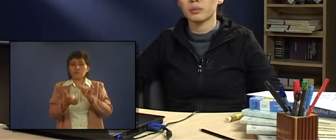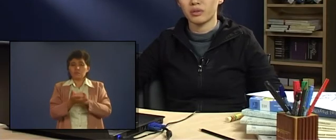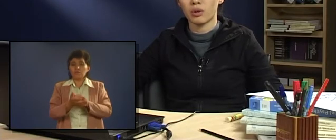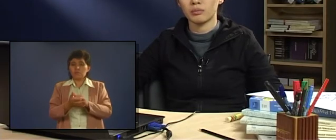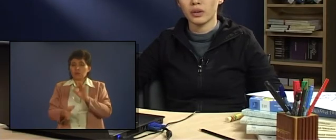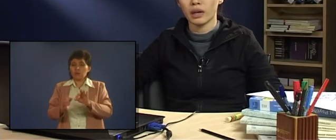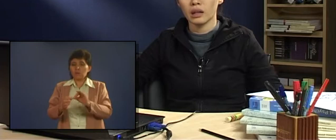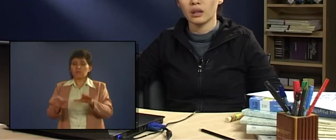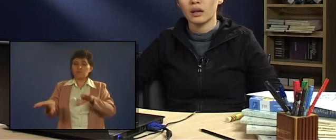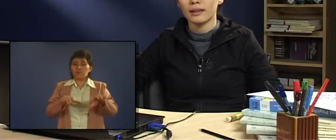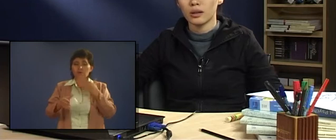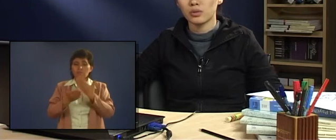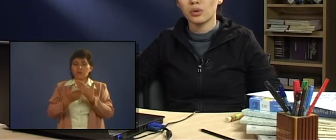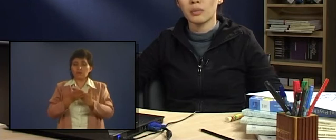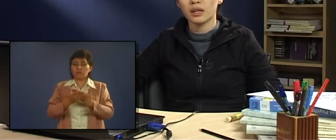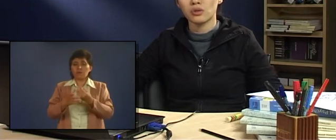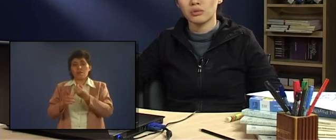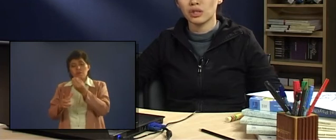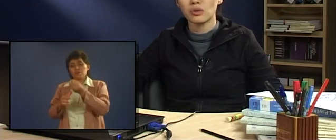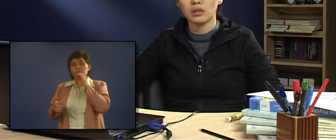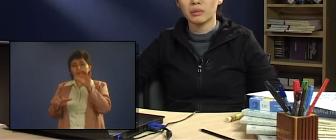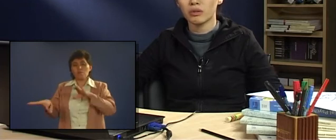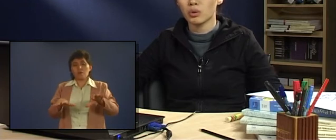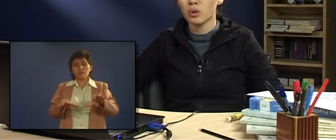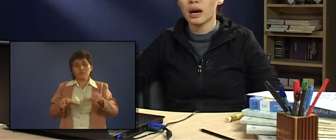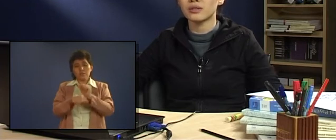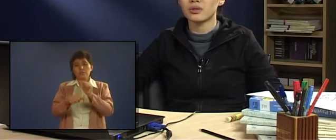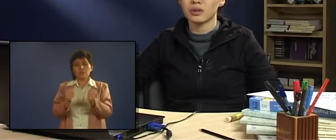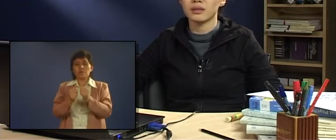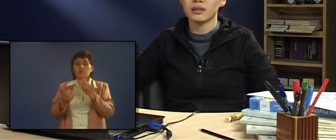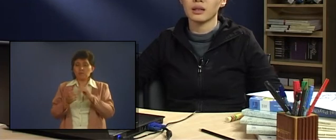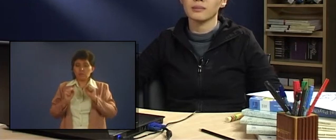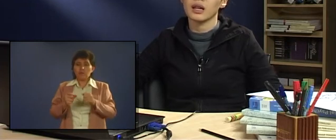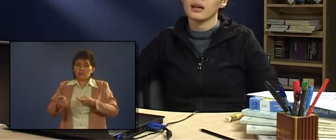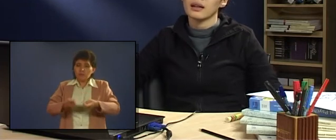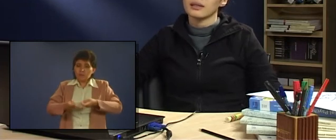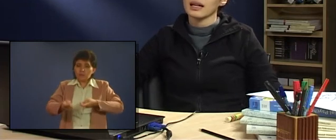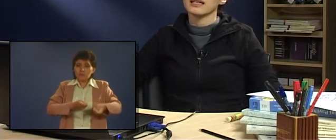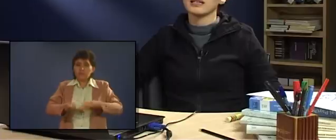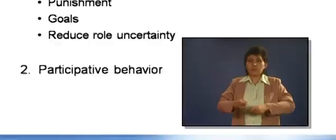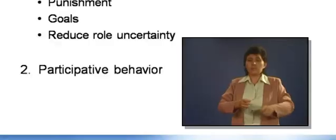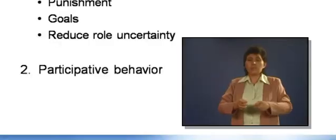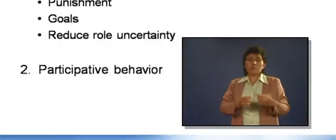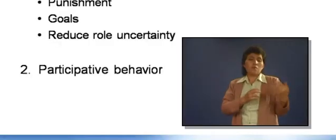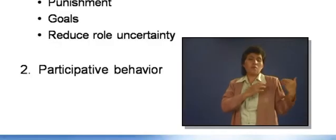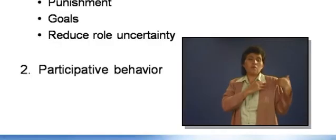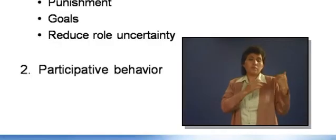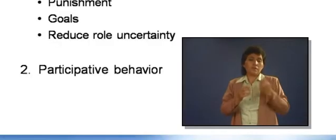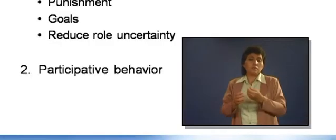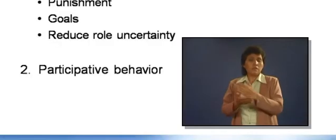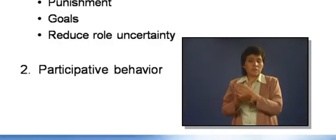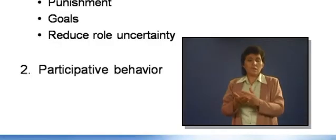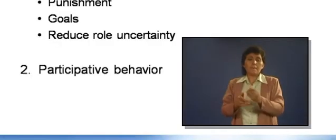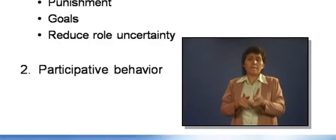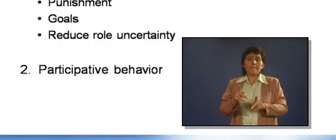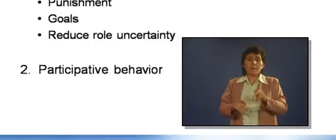they did not performed okay they also manage to reduce some of the role uncertainty secondly is they allow people to be